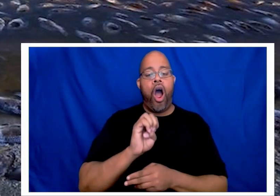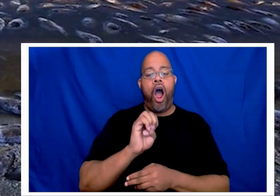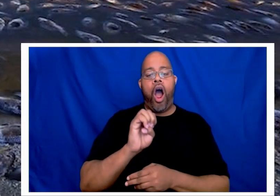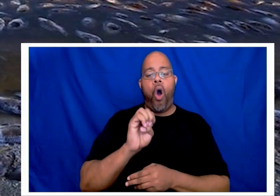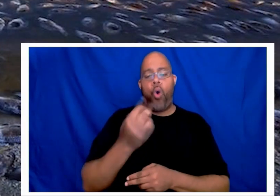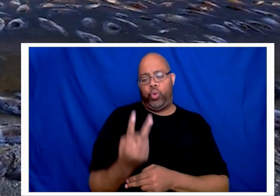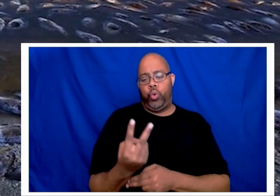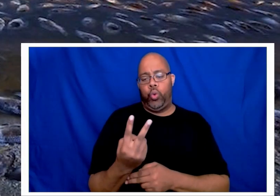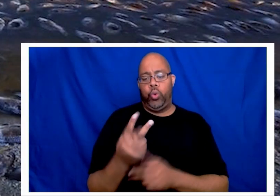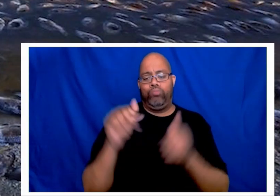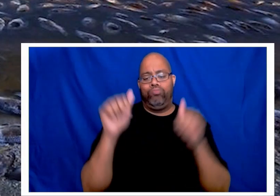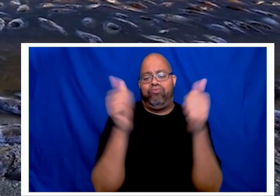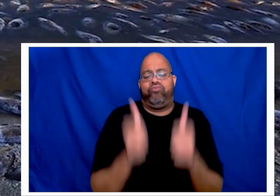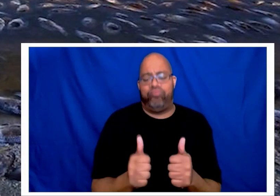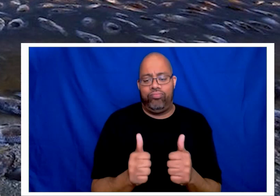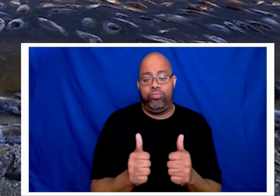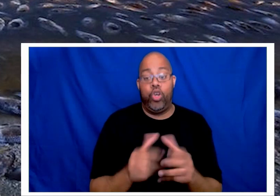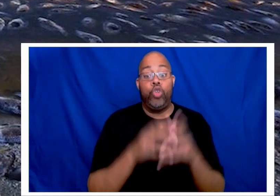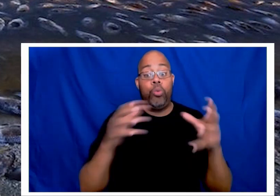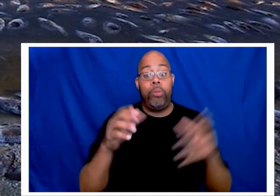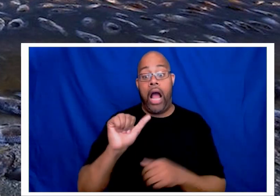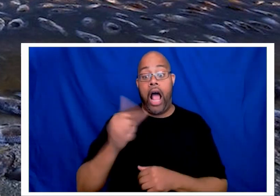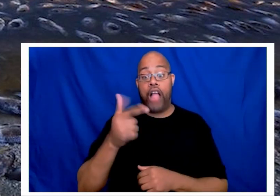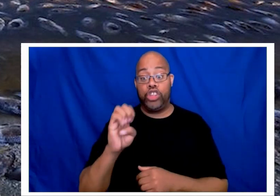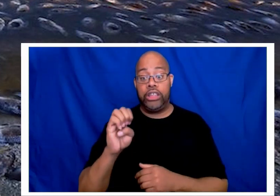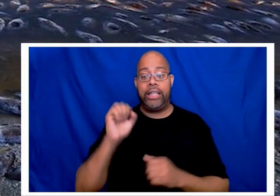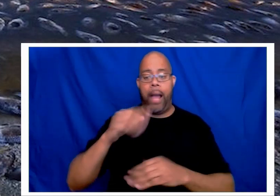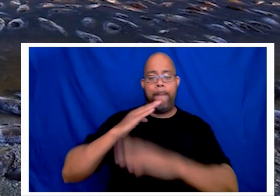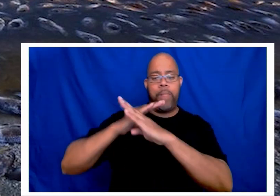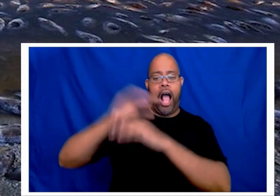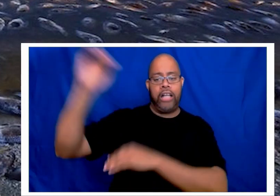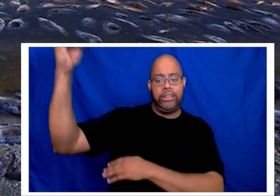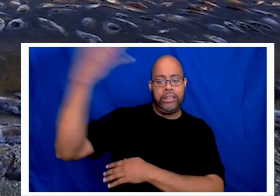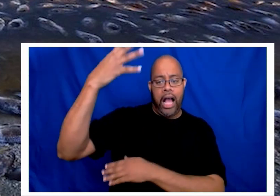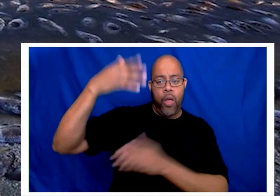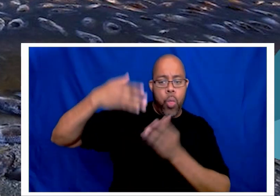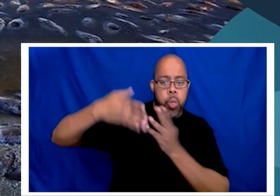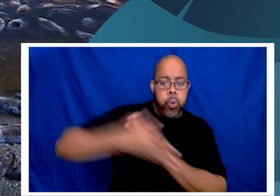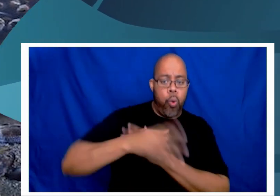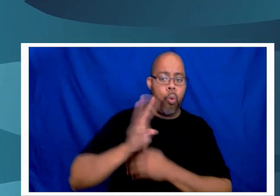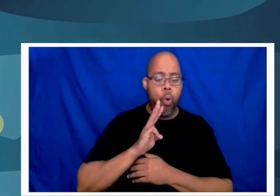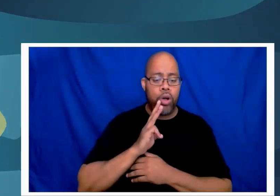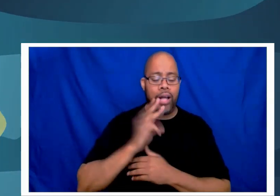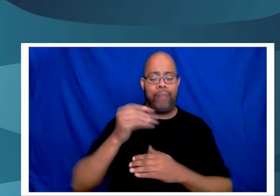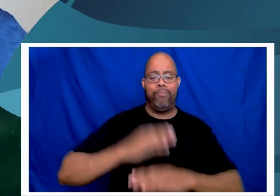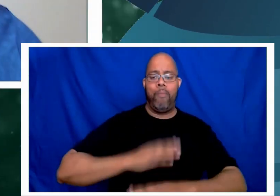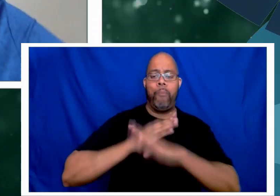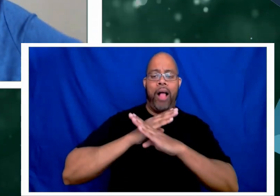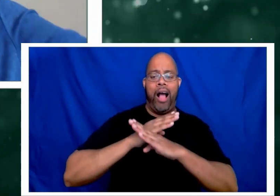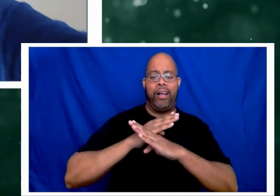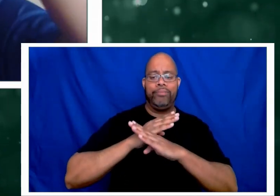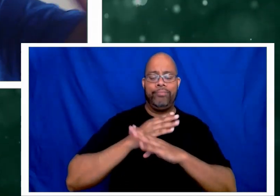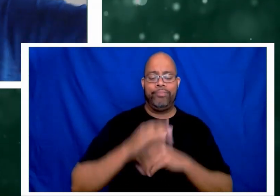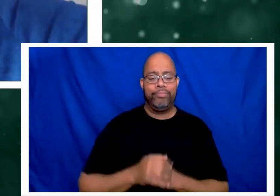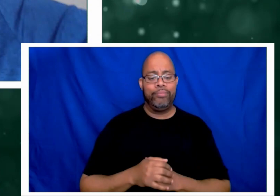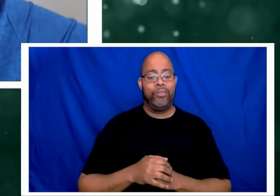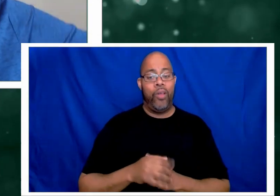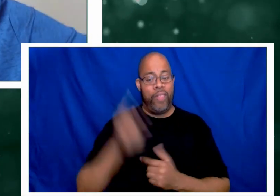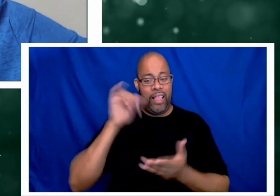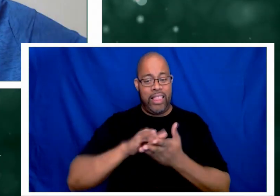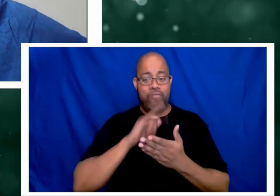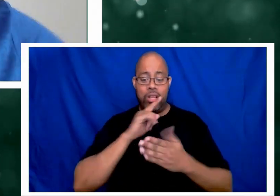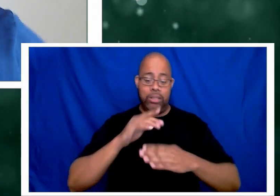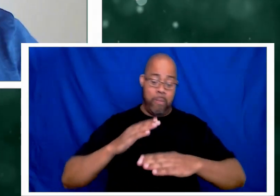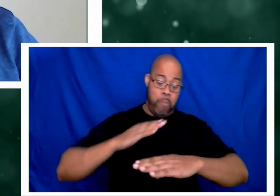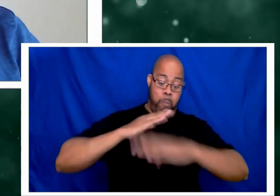too much algae forms, it can block sunlight from entering water and effectively inhibits its own growth. So think of it as just blocking the top